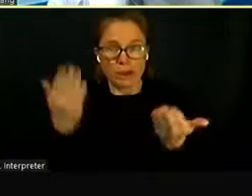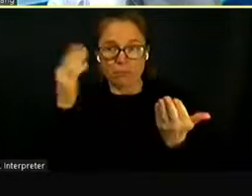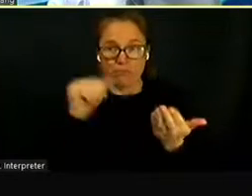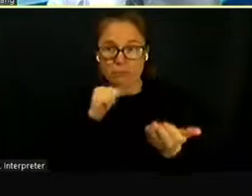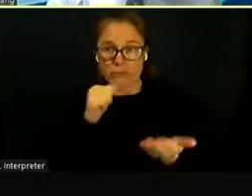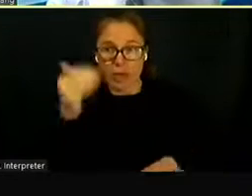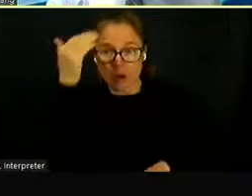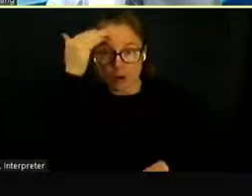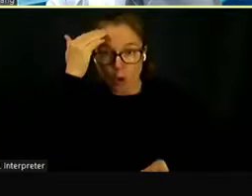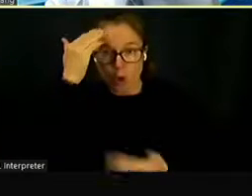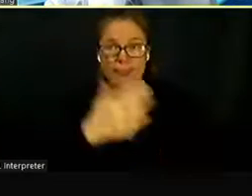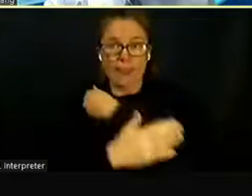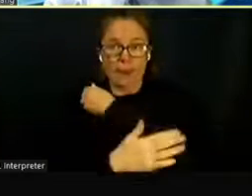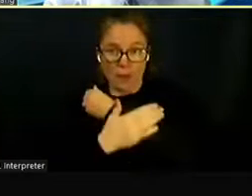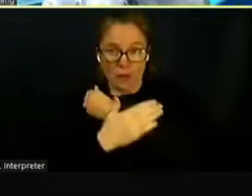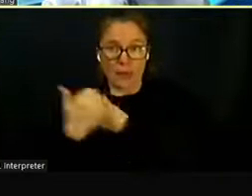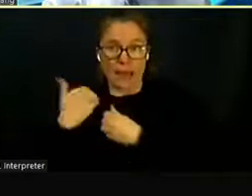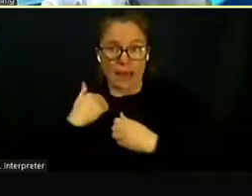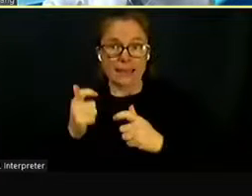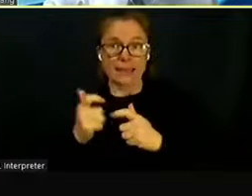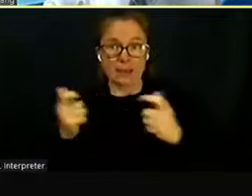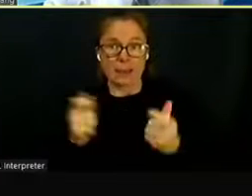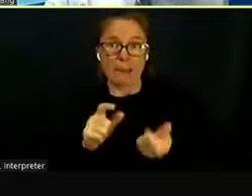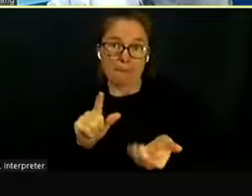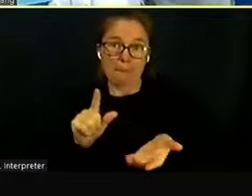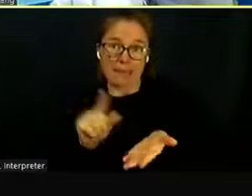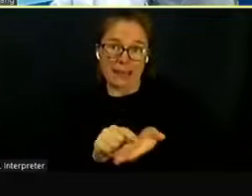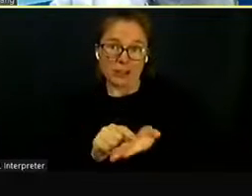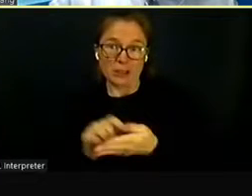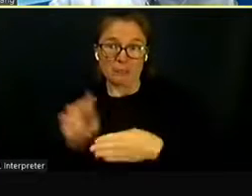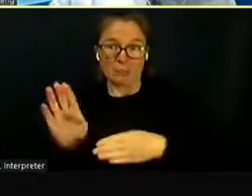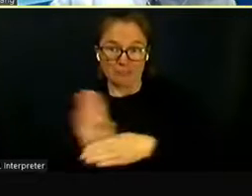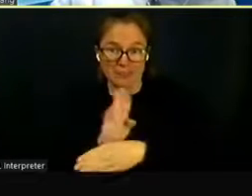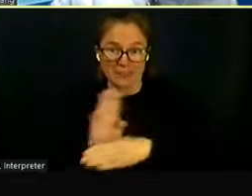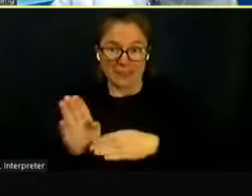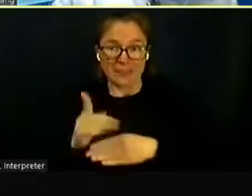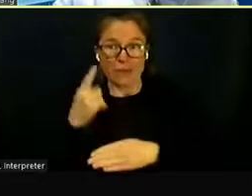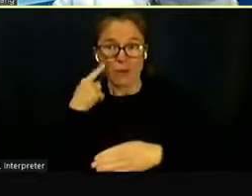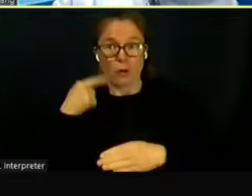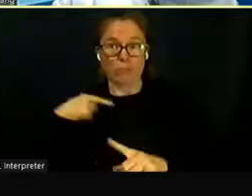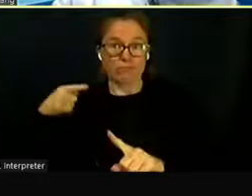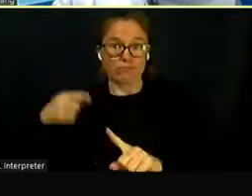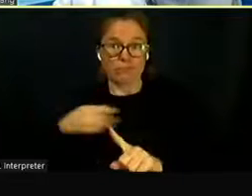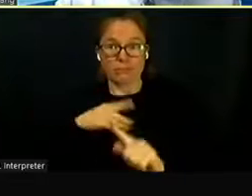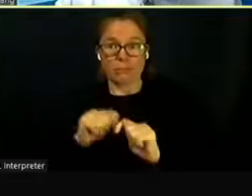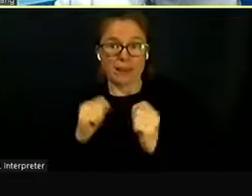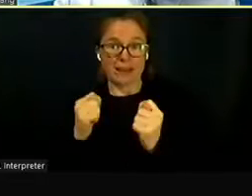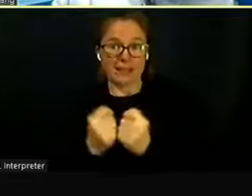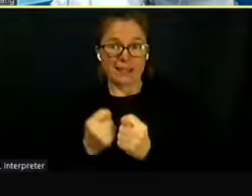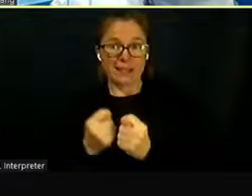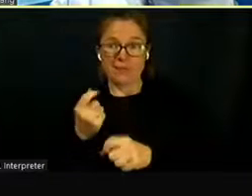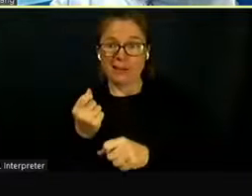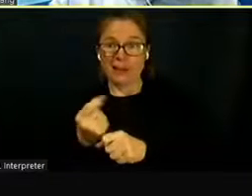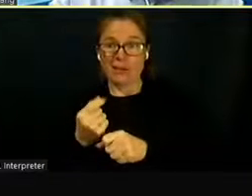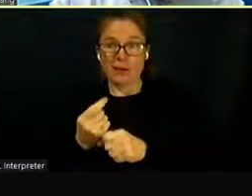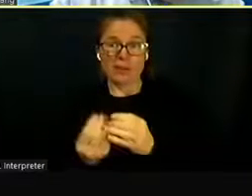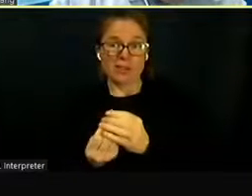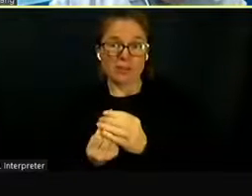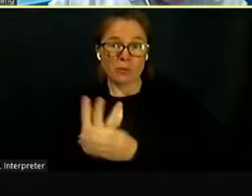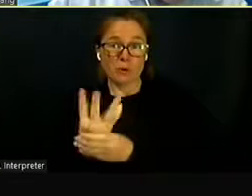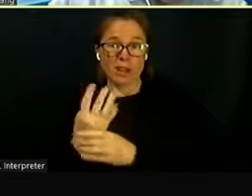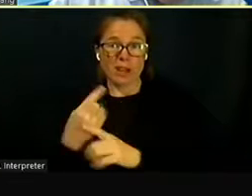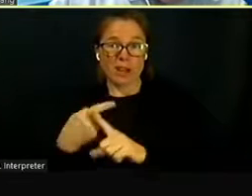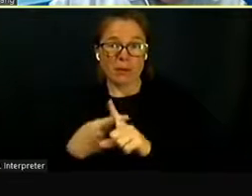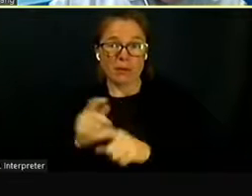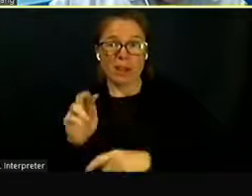bit of a publication business, and for especially for my team, every spring in April we actually publish